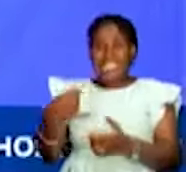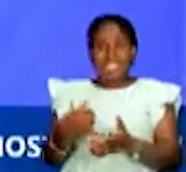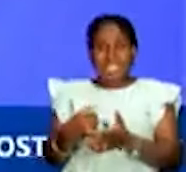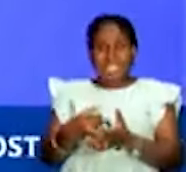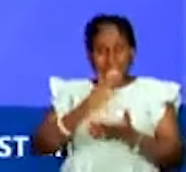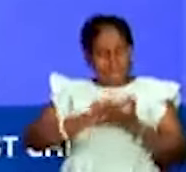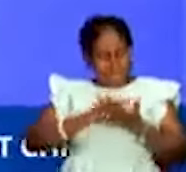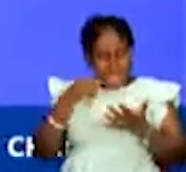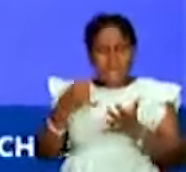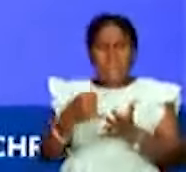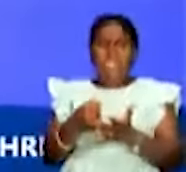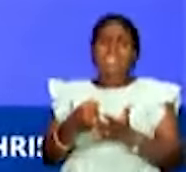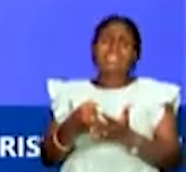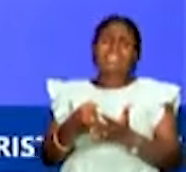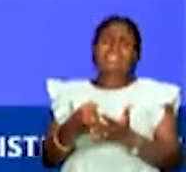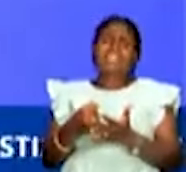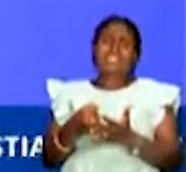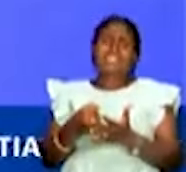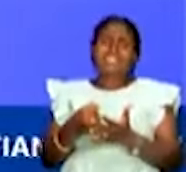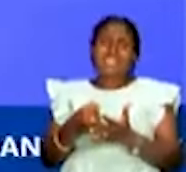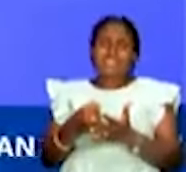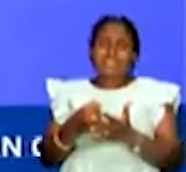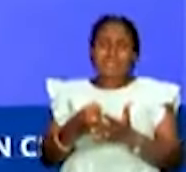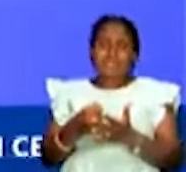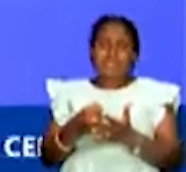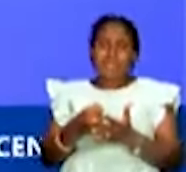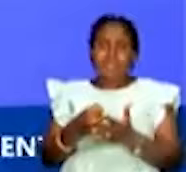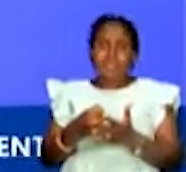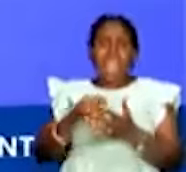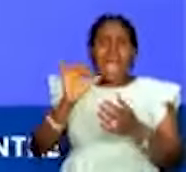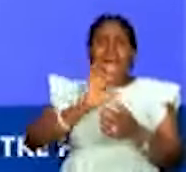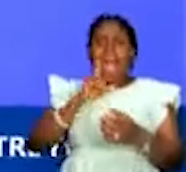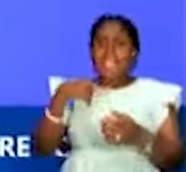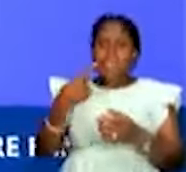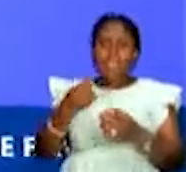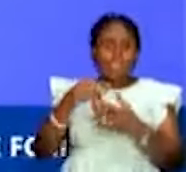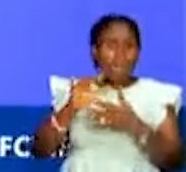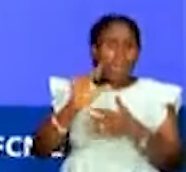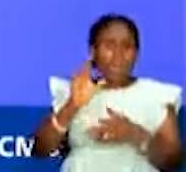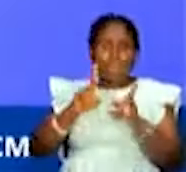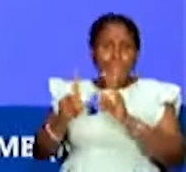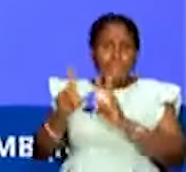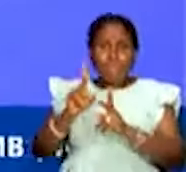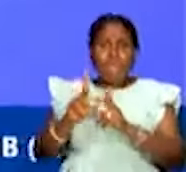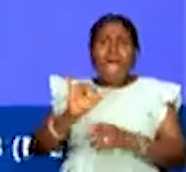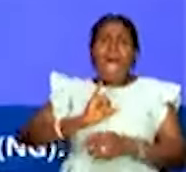Fashioned. Fashioned. I was talking to our dear people and I said,